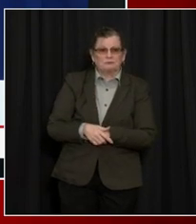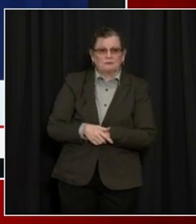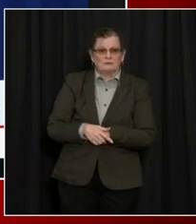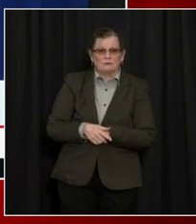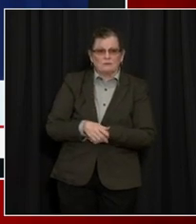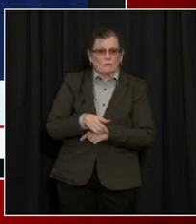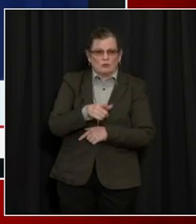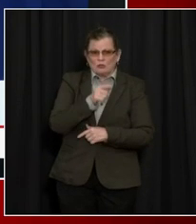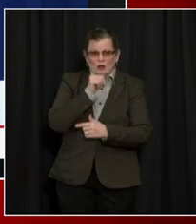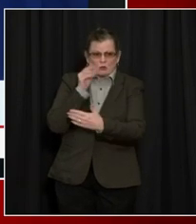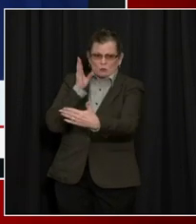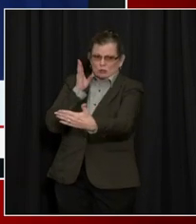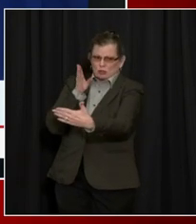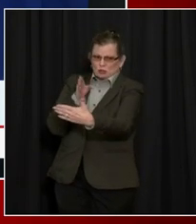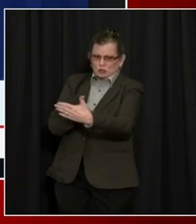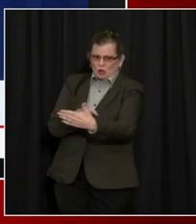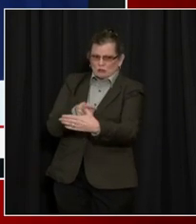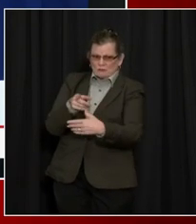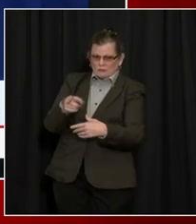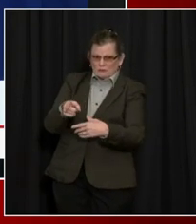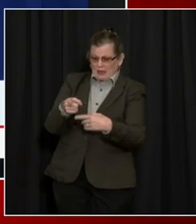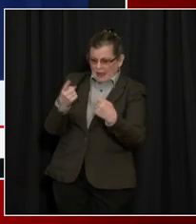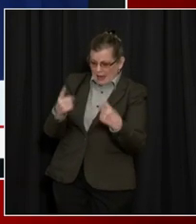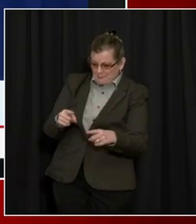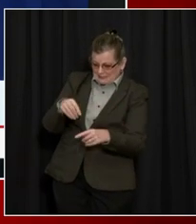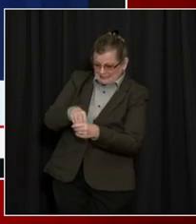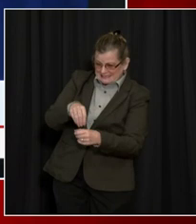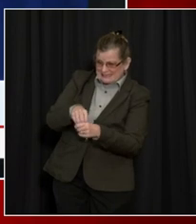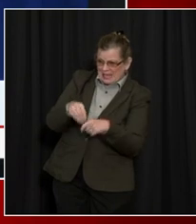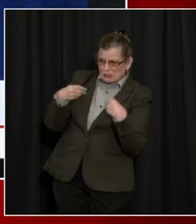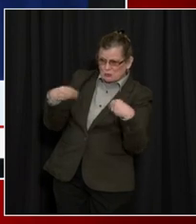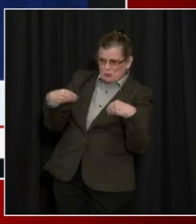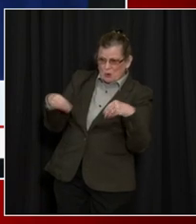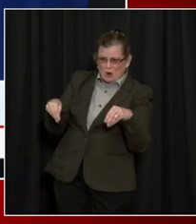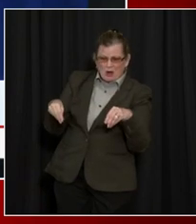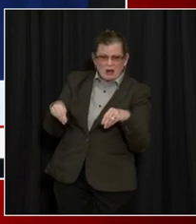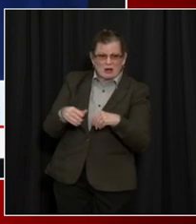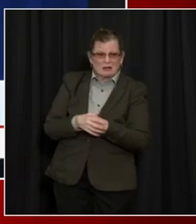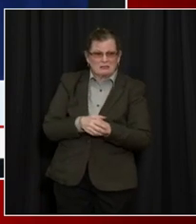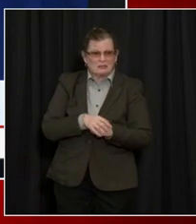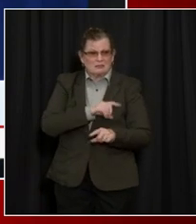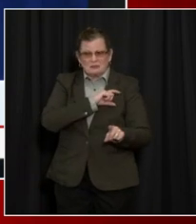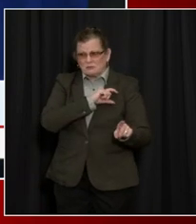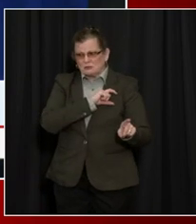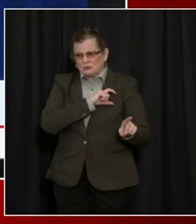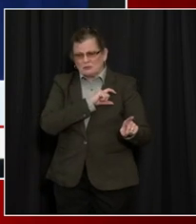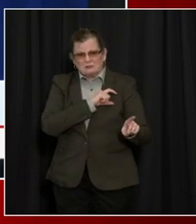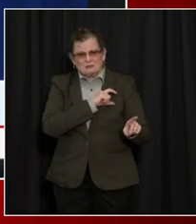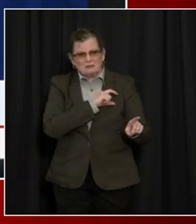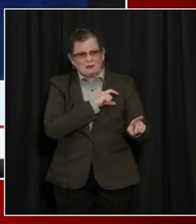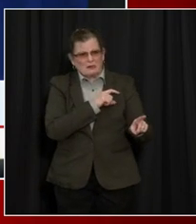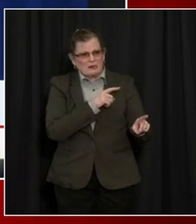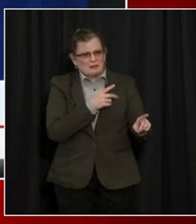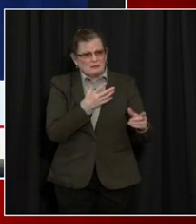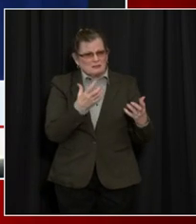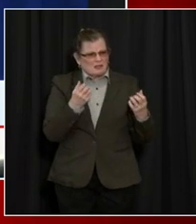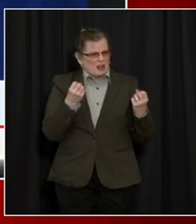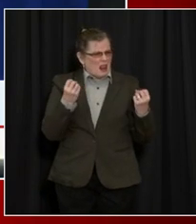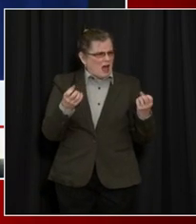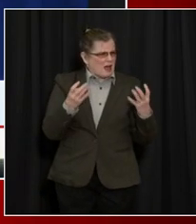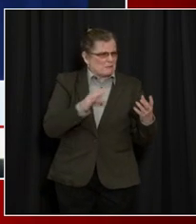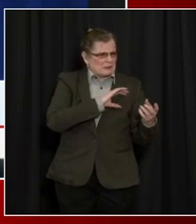the store. I noticed there were a lot of police officers there in the video I saw, and a lot of, well, let's say, unruly people. Is there